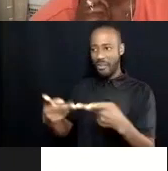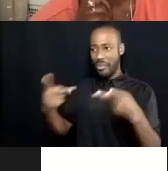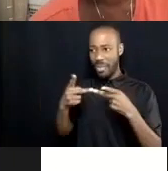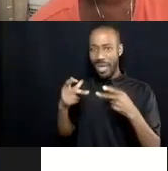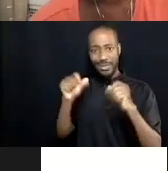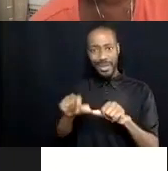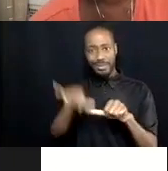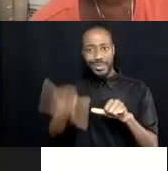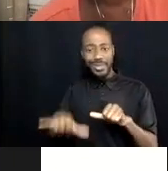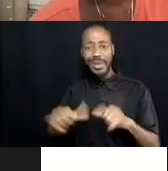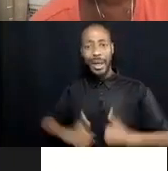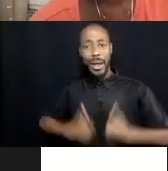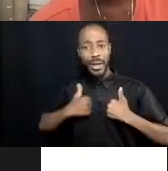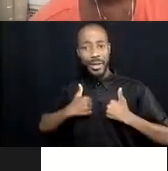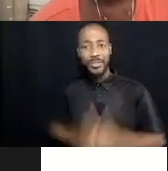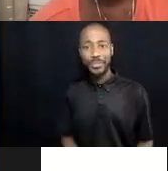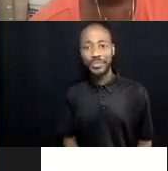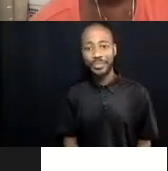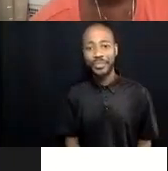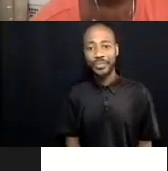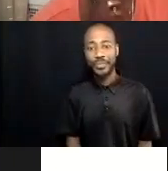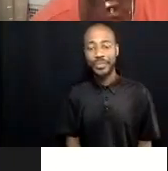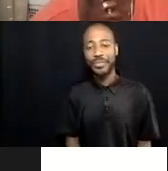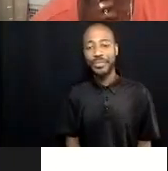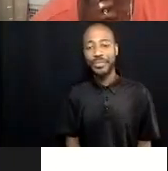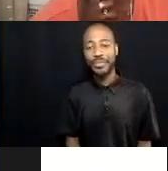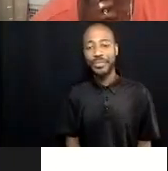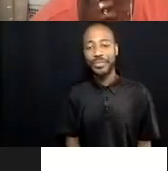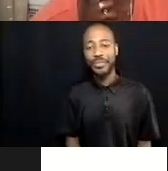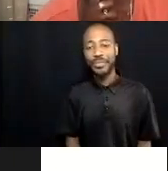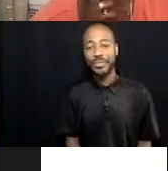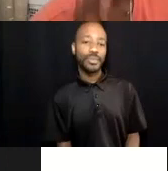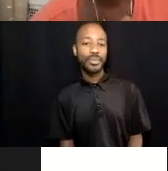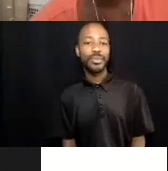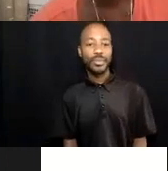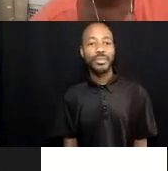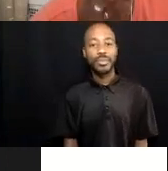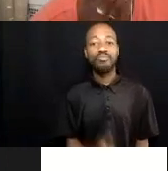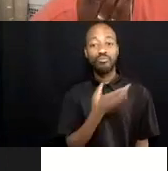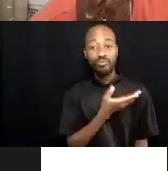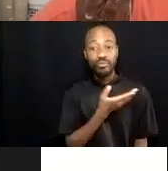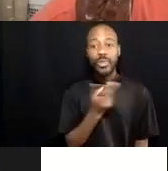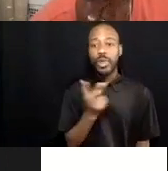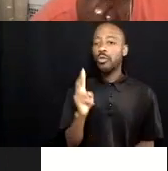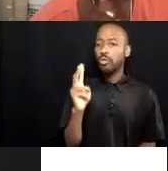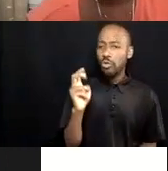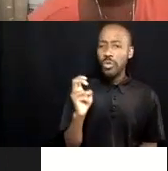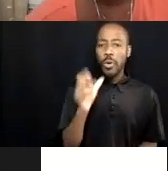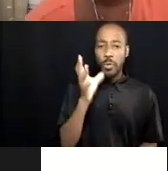pause on this slide. I have another slide like this. These are two more women. This